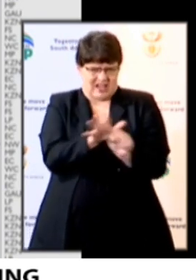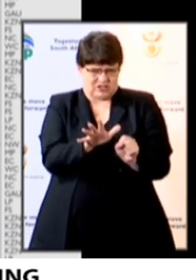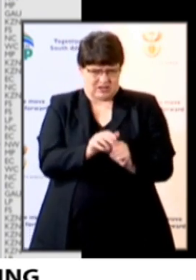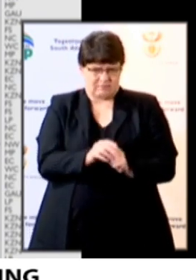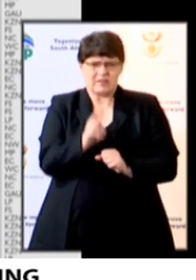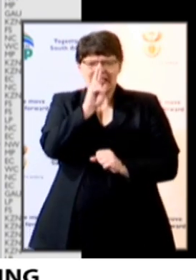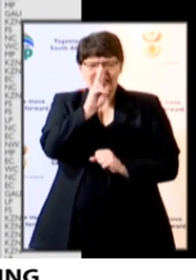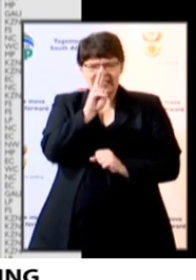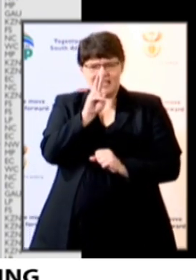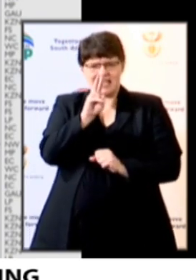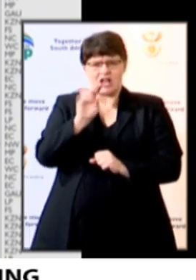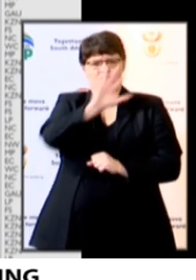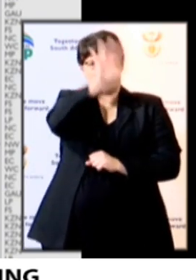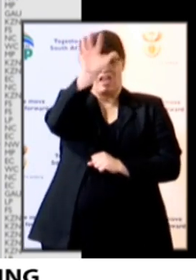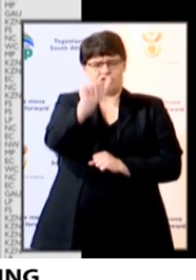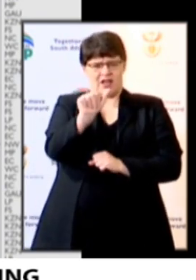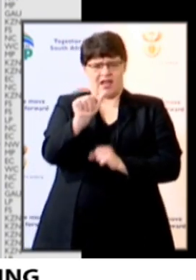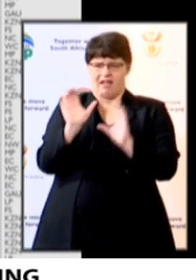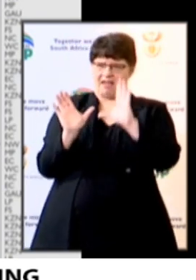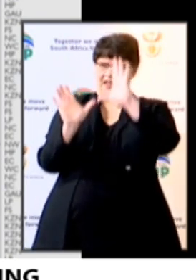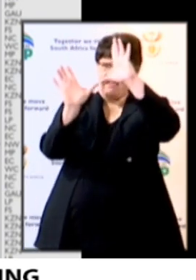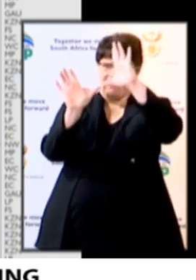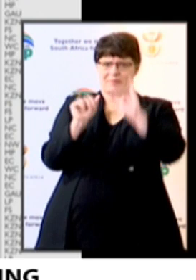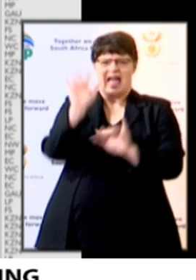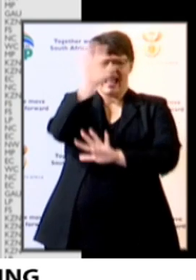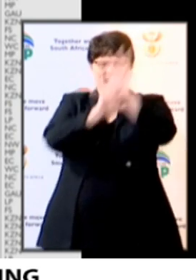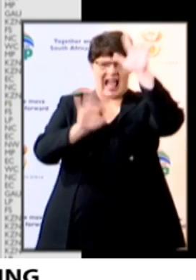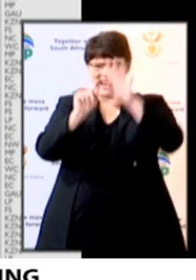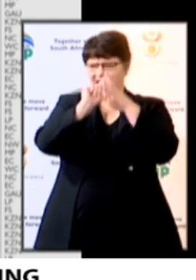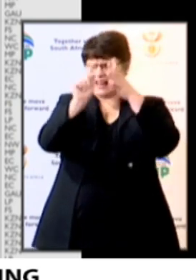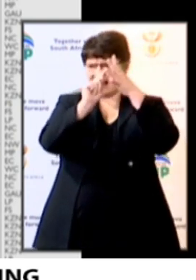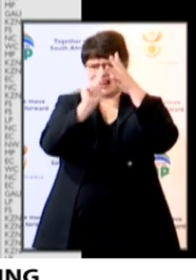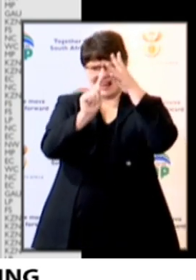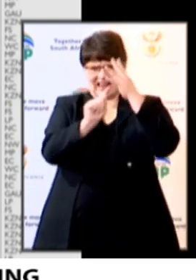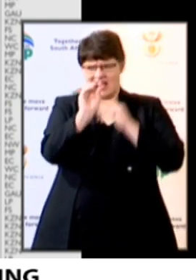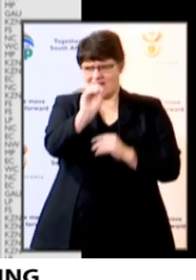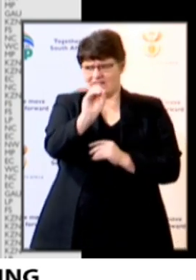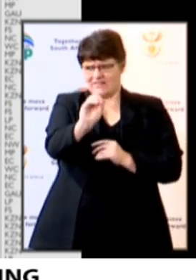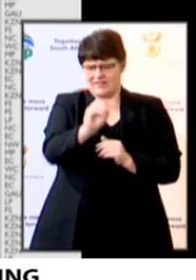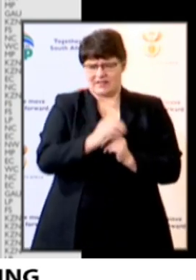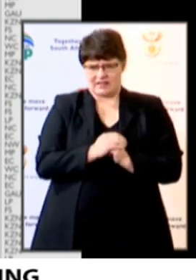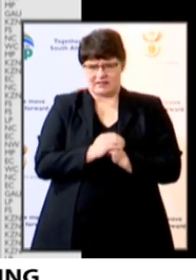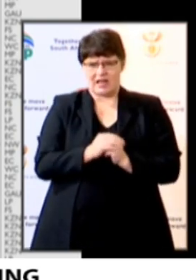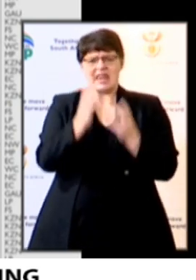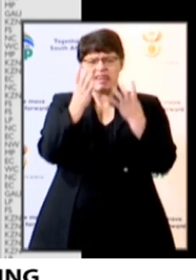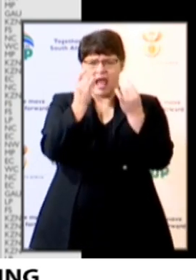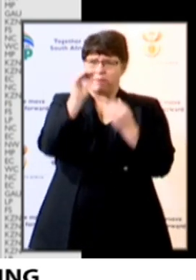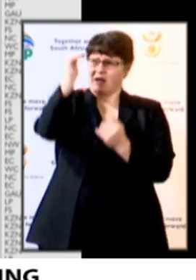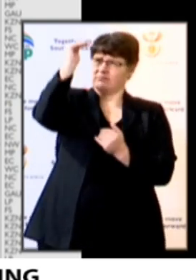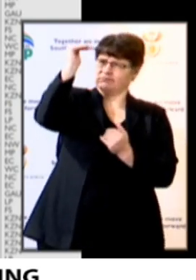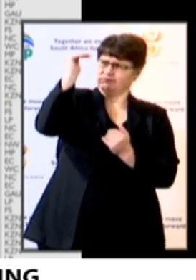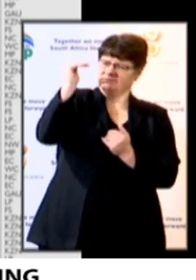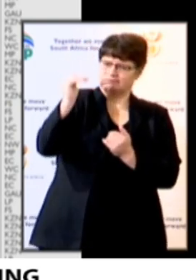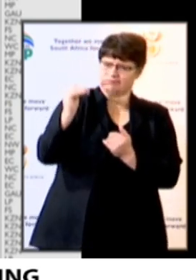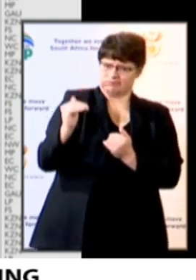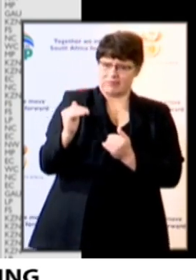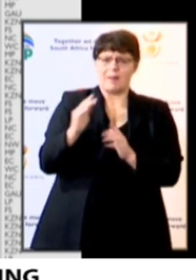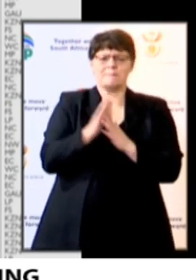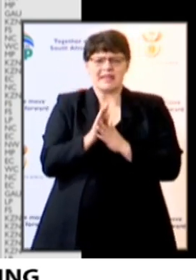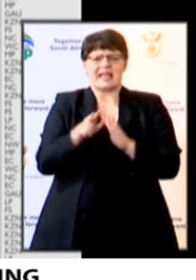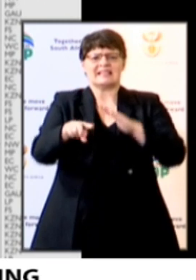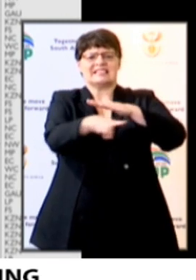map of South Africa with different colors and numbers. The numbers are just the